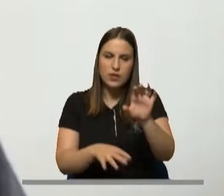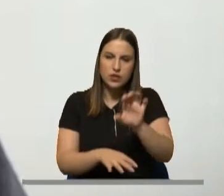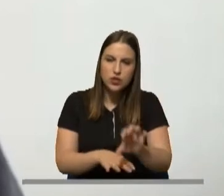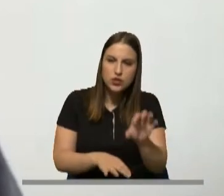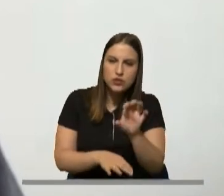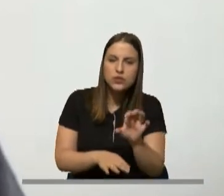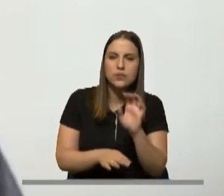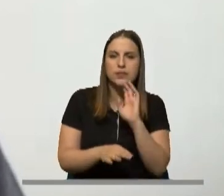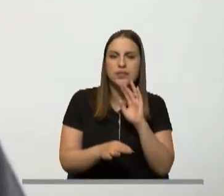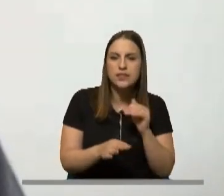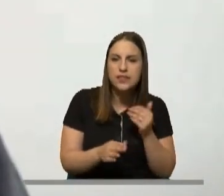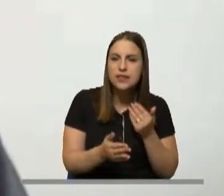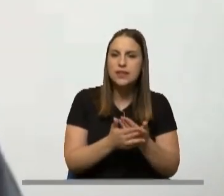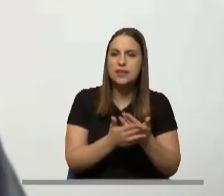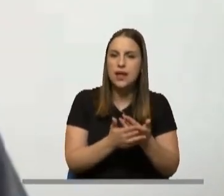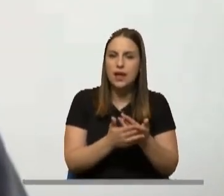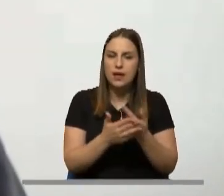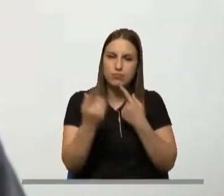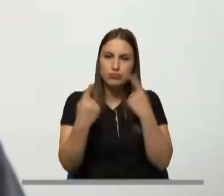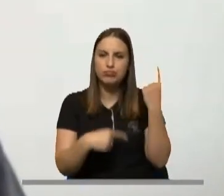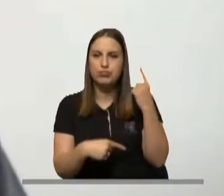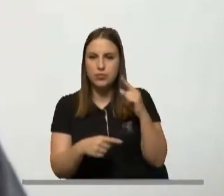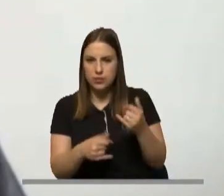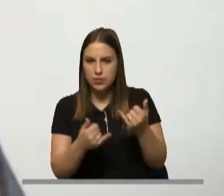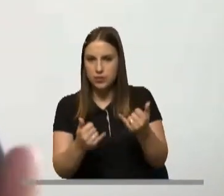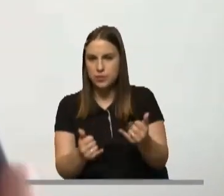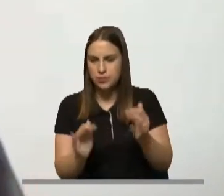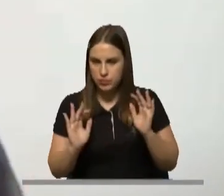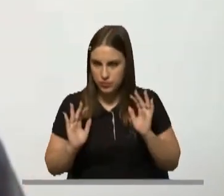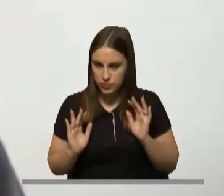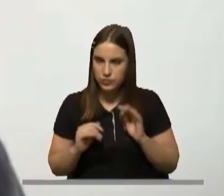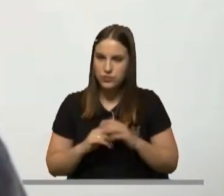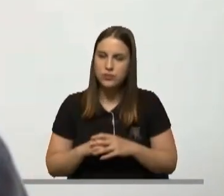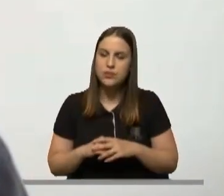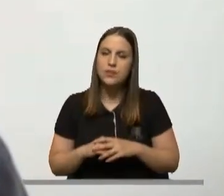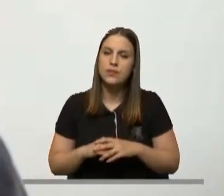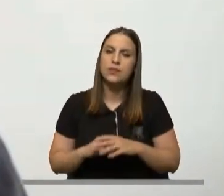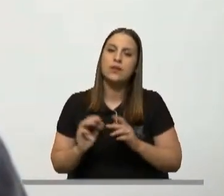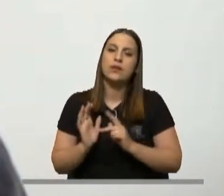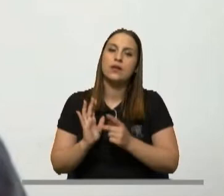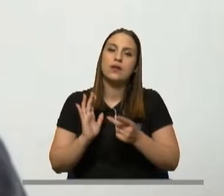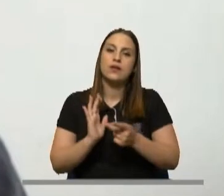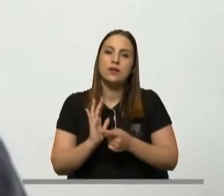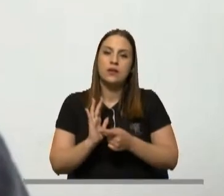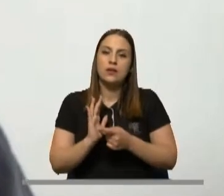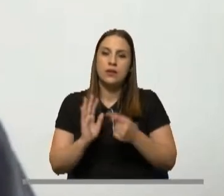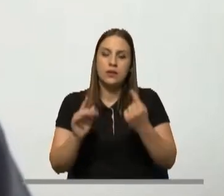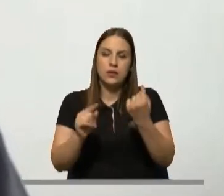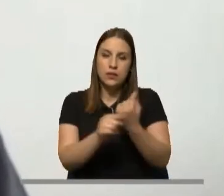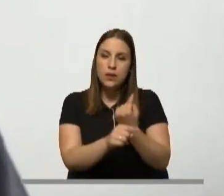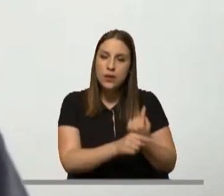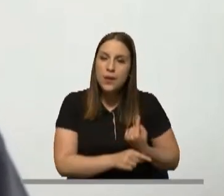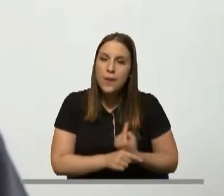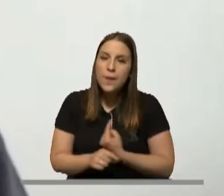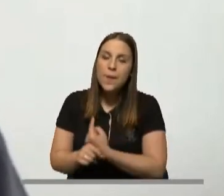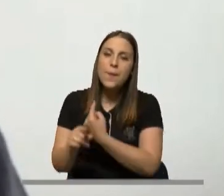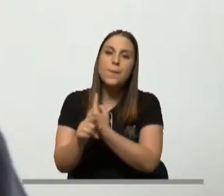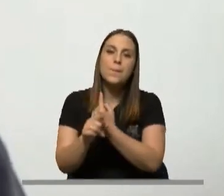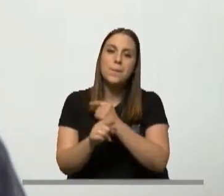allow for their contestation. The increasing technification of political affairs must